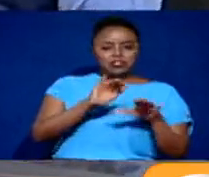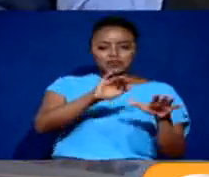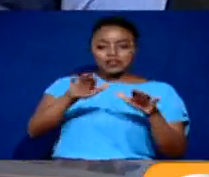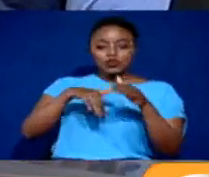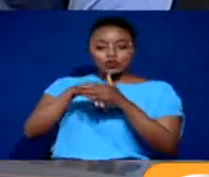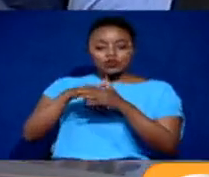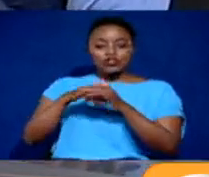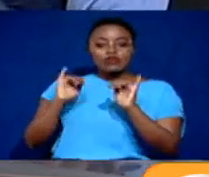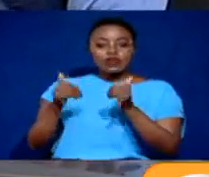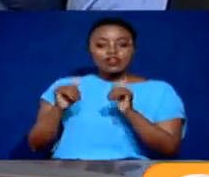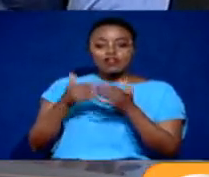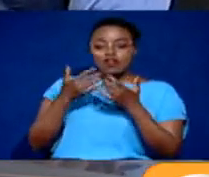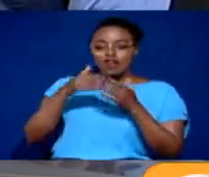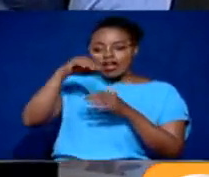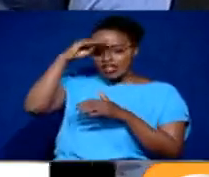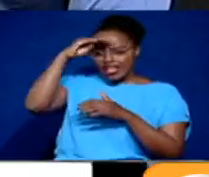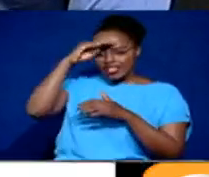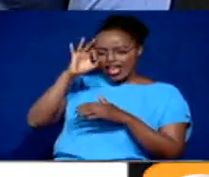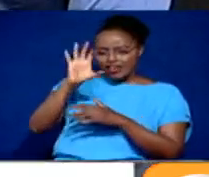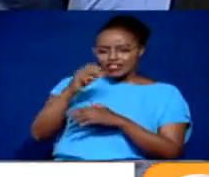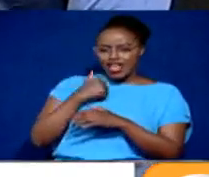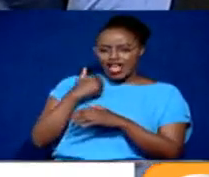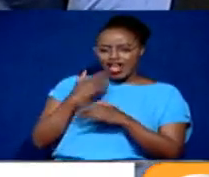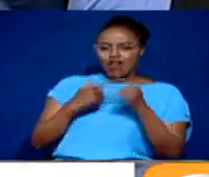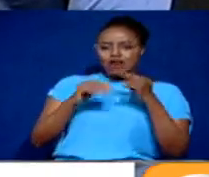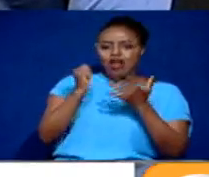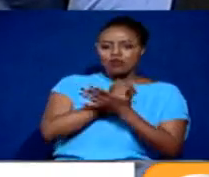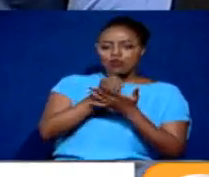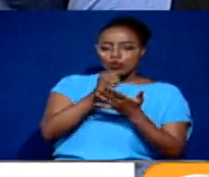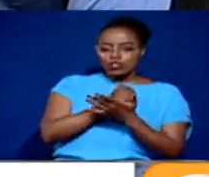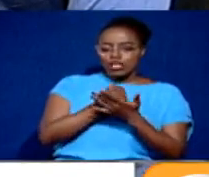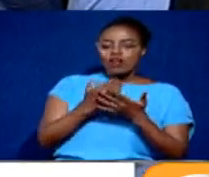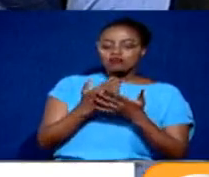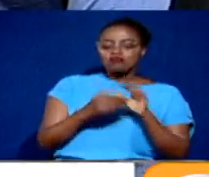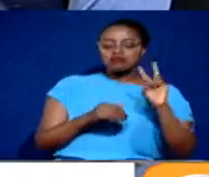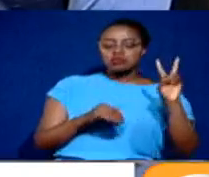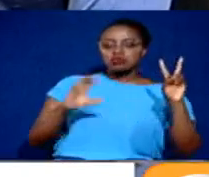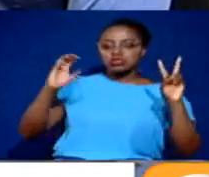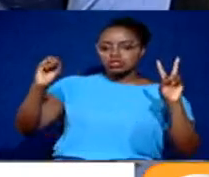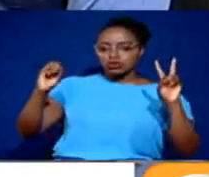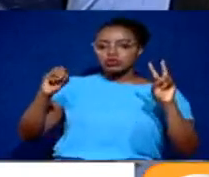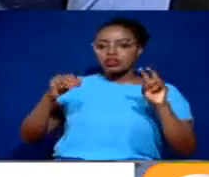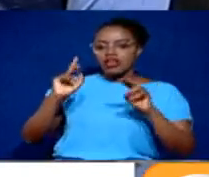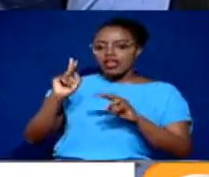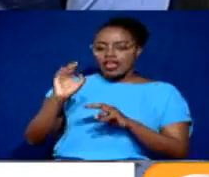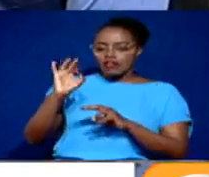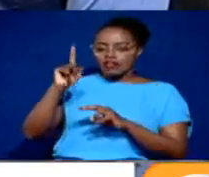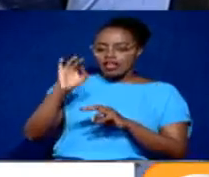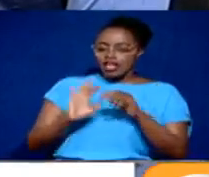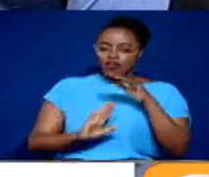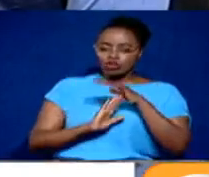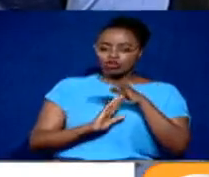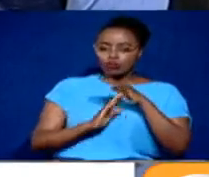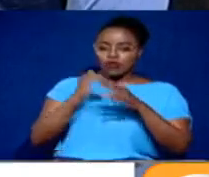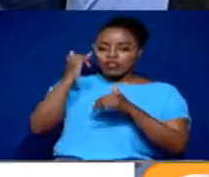Onto football news, and Tusker FC held their nerve to beat Posta Rangers 2-0 to retain the FKF Premier League title